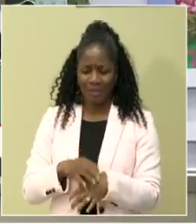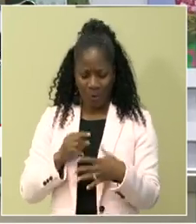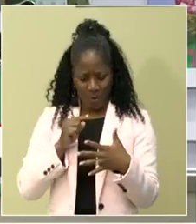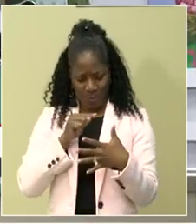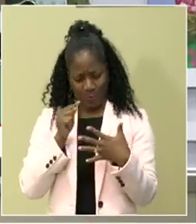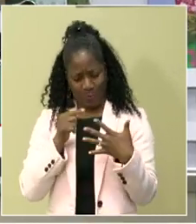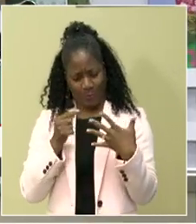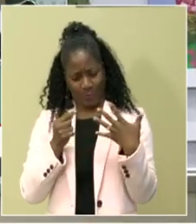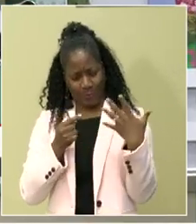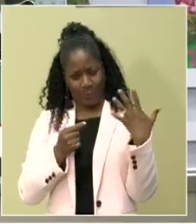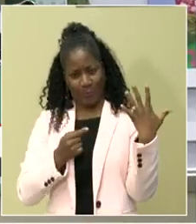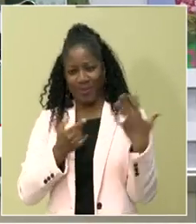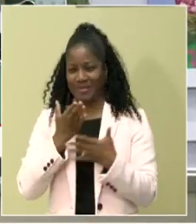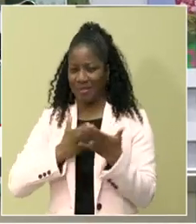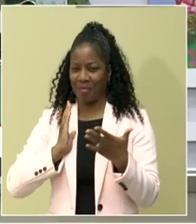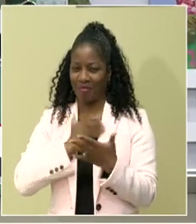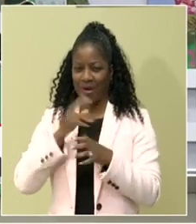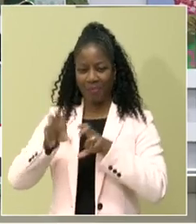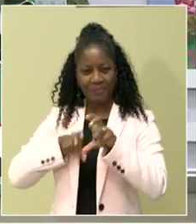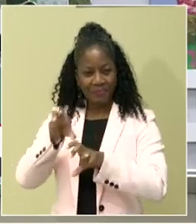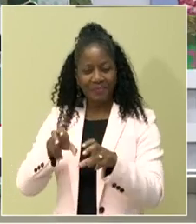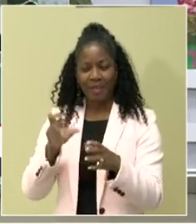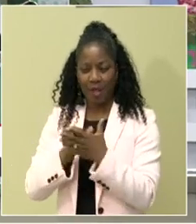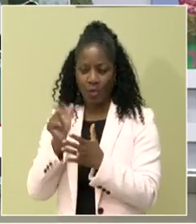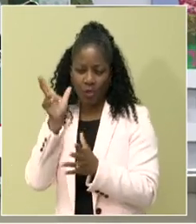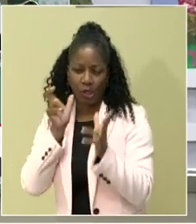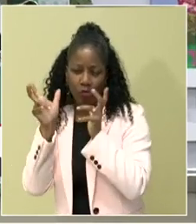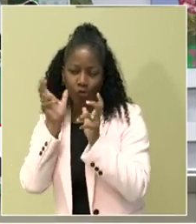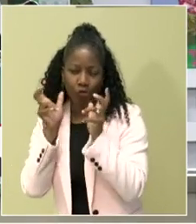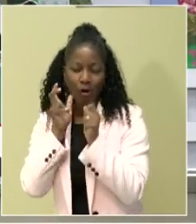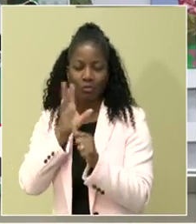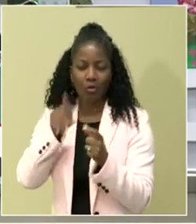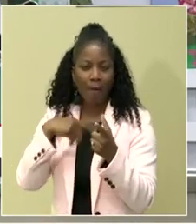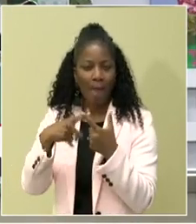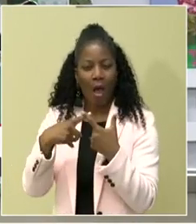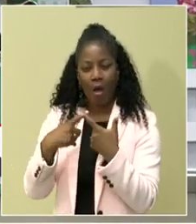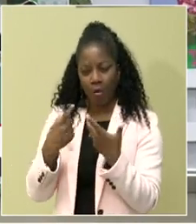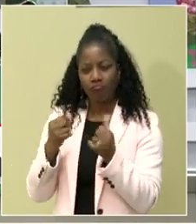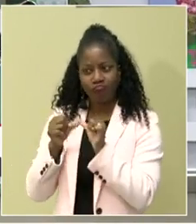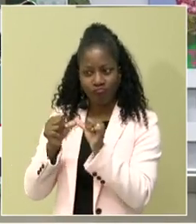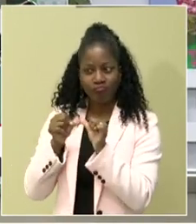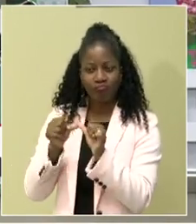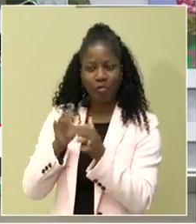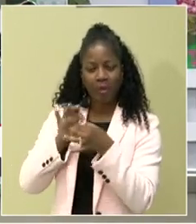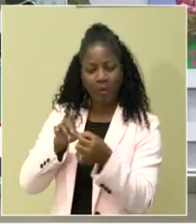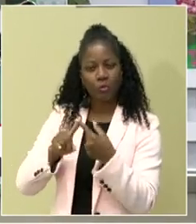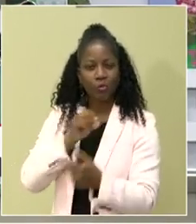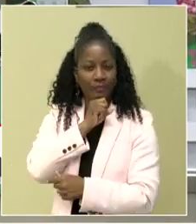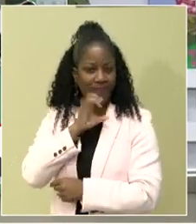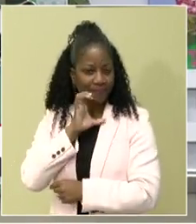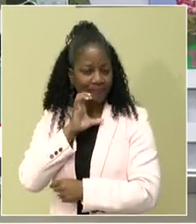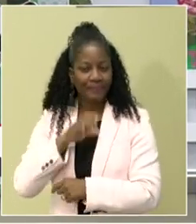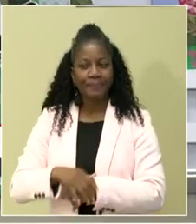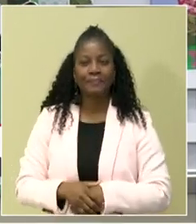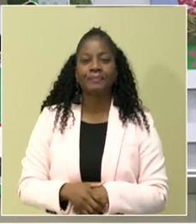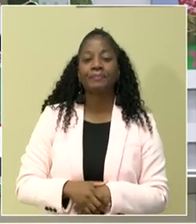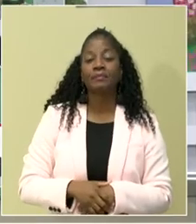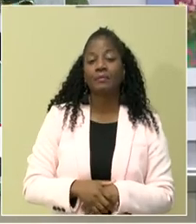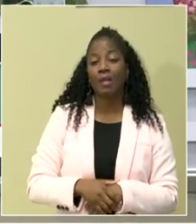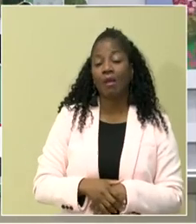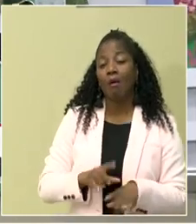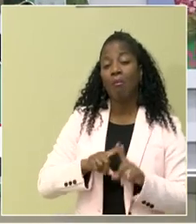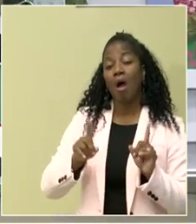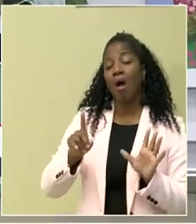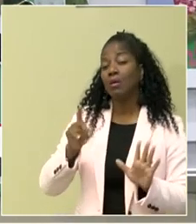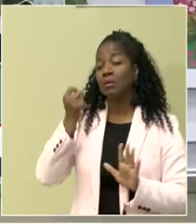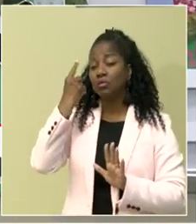the investments that you will hear us talking about related to seniors. But we know so much